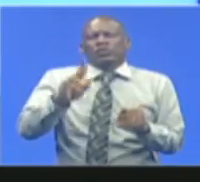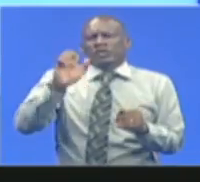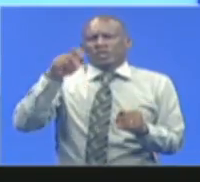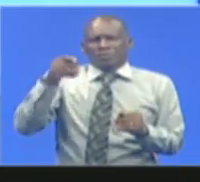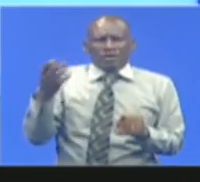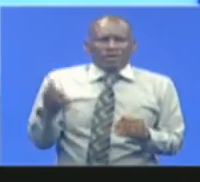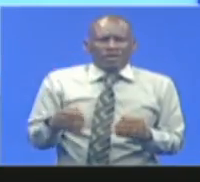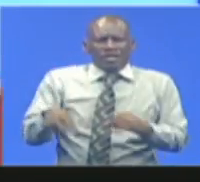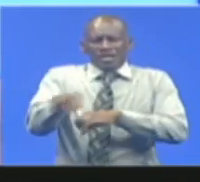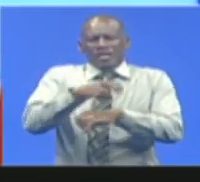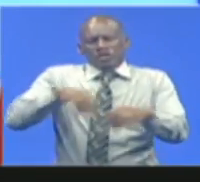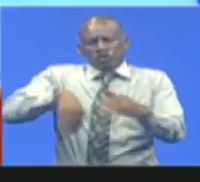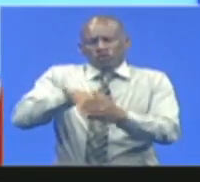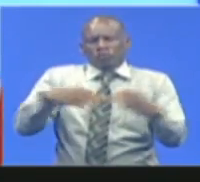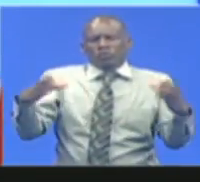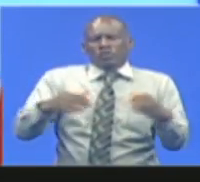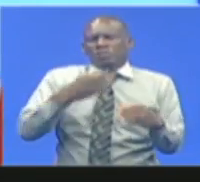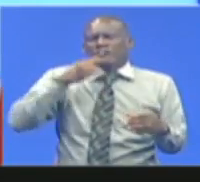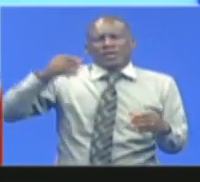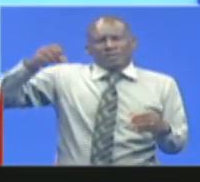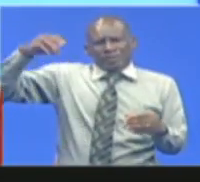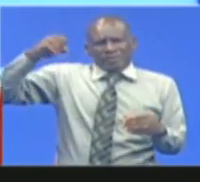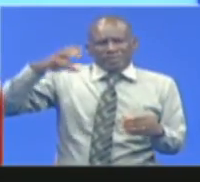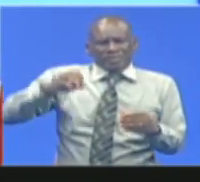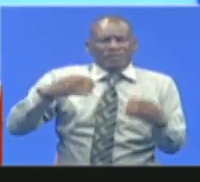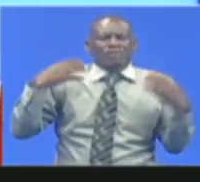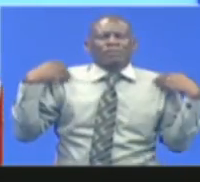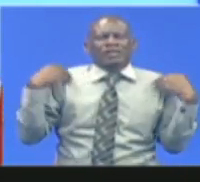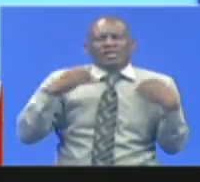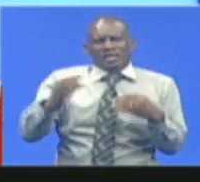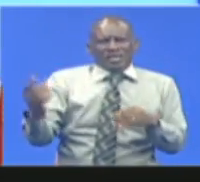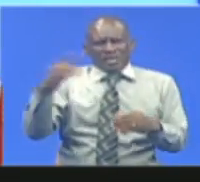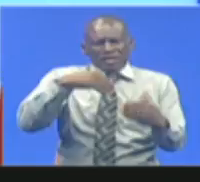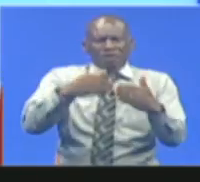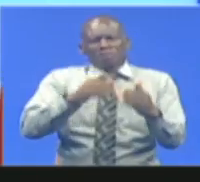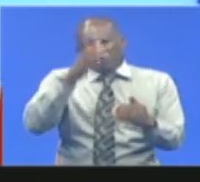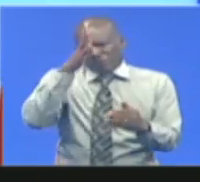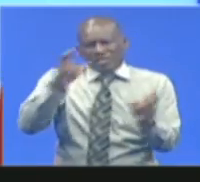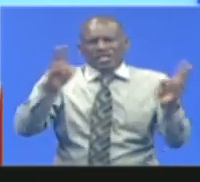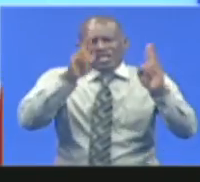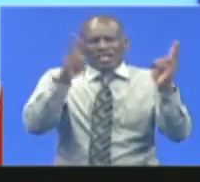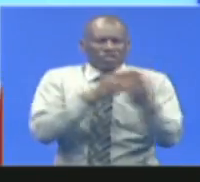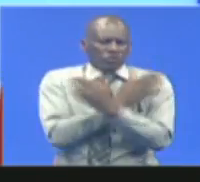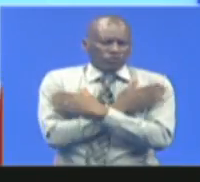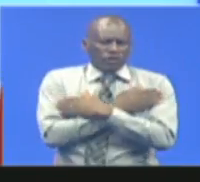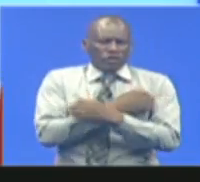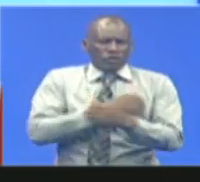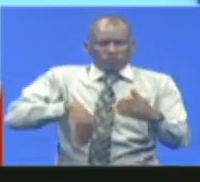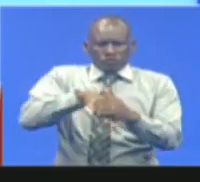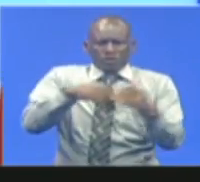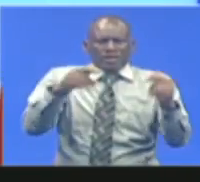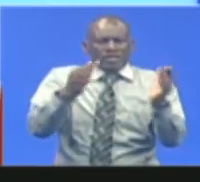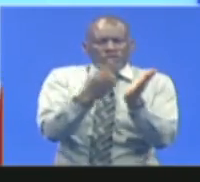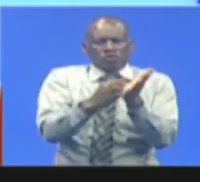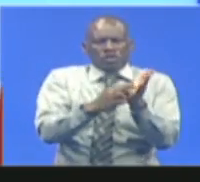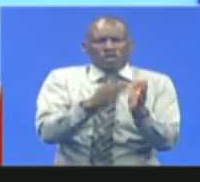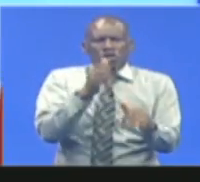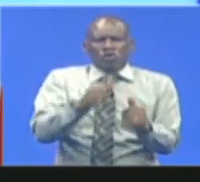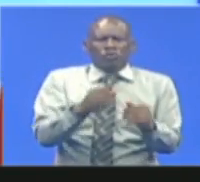The national football team Harambee Stars trained for a third day ahead of Sunday's international friendly match against Uganda, which serves